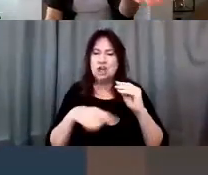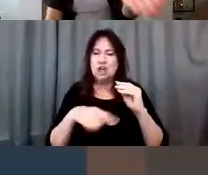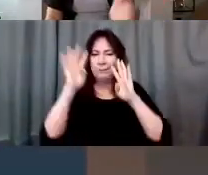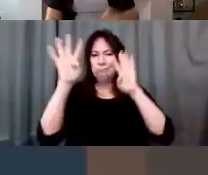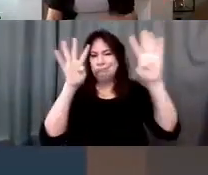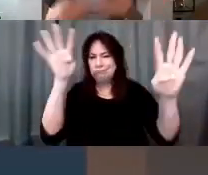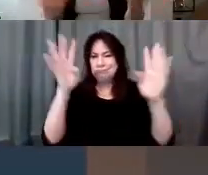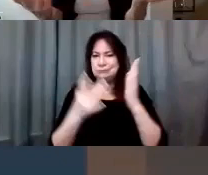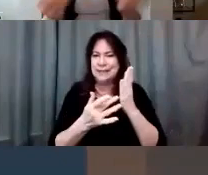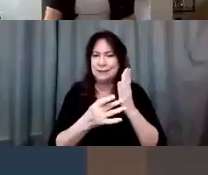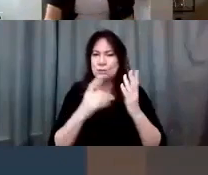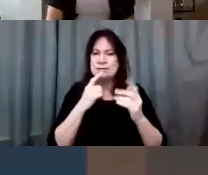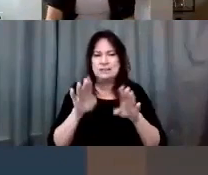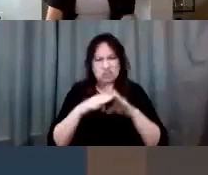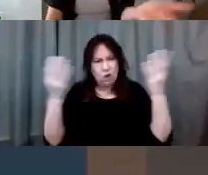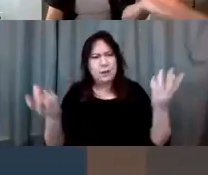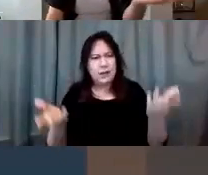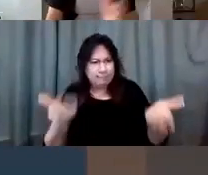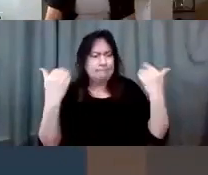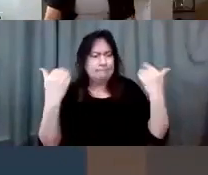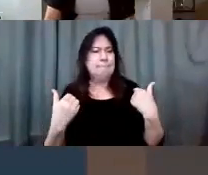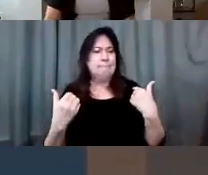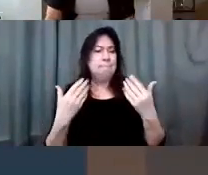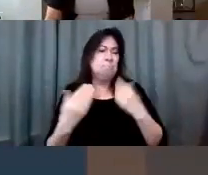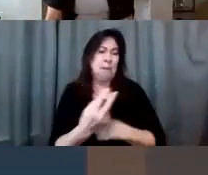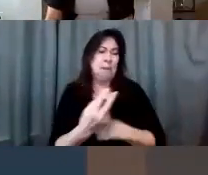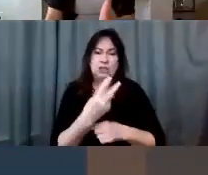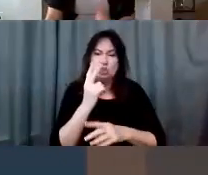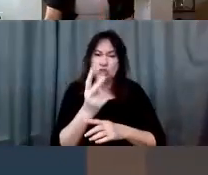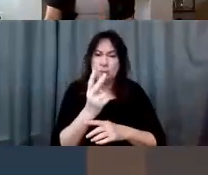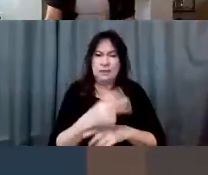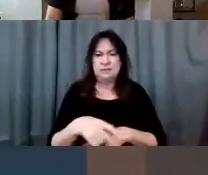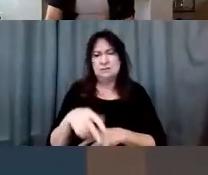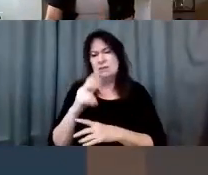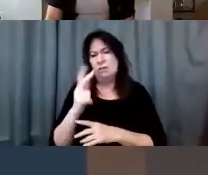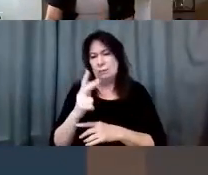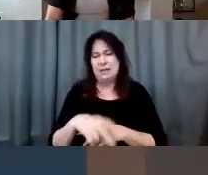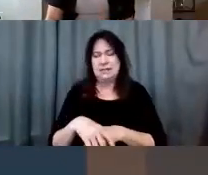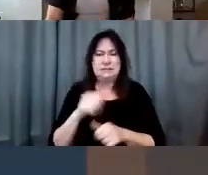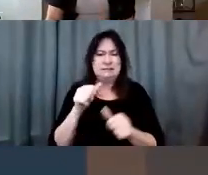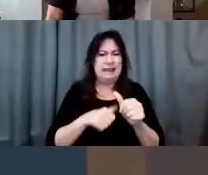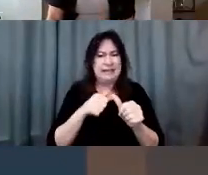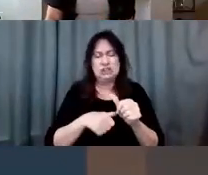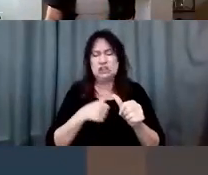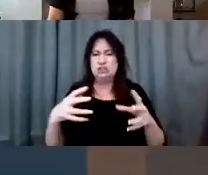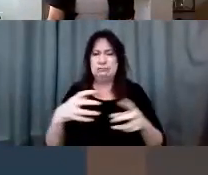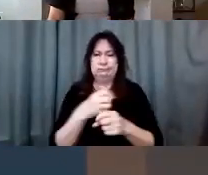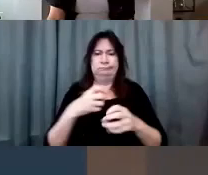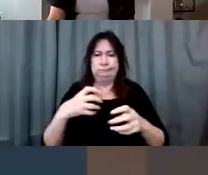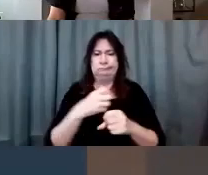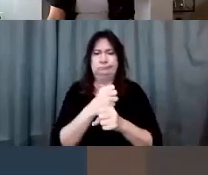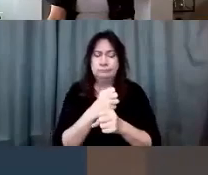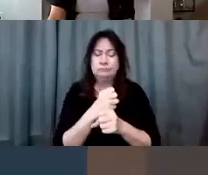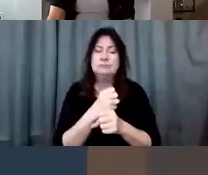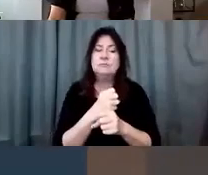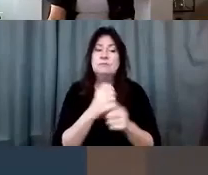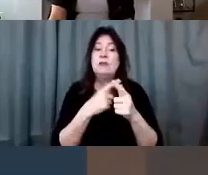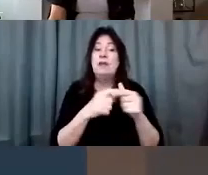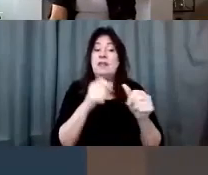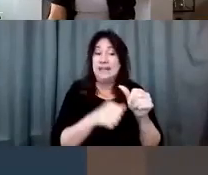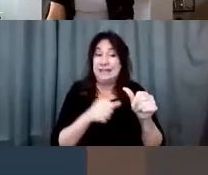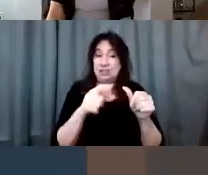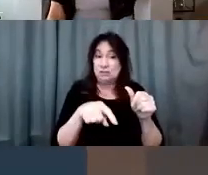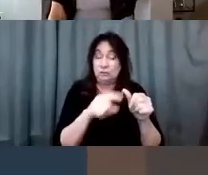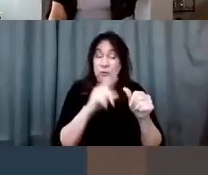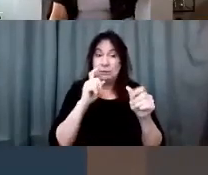and we'll just open it up with, you know, maybe 2 minutes apiece or 3 minutes to capture that essence. And then each of you,